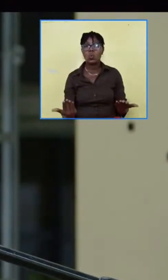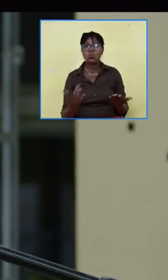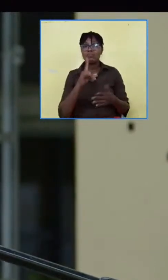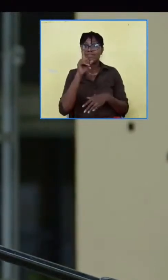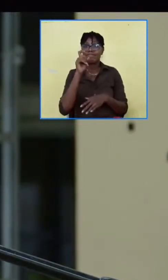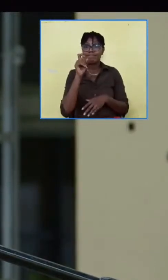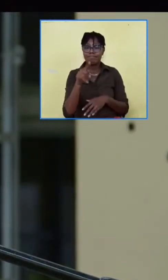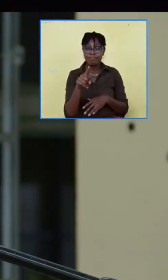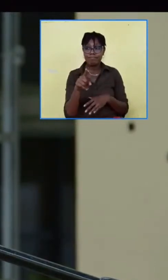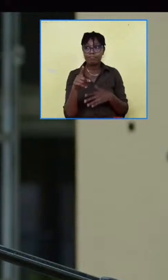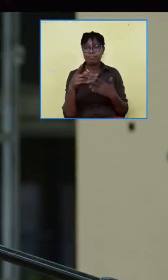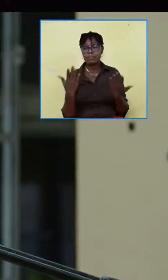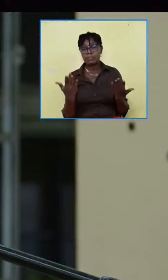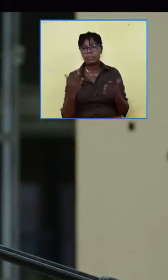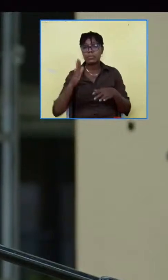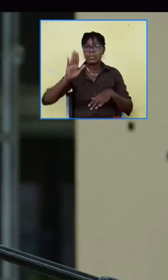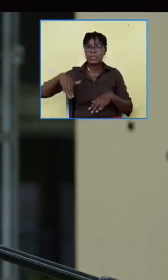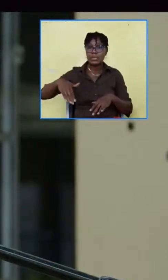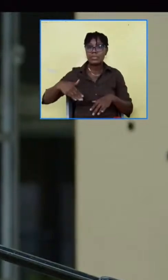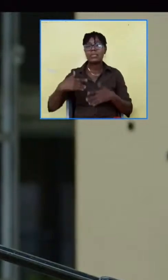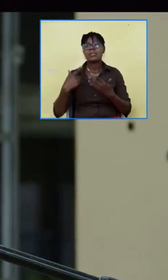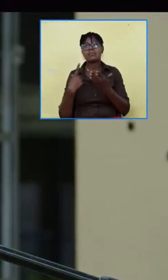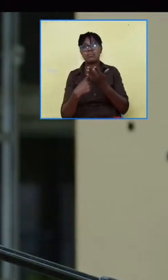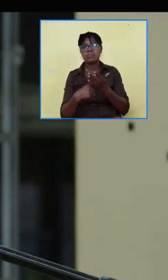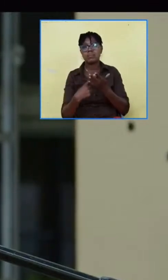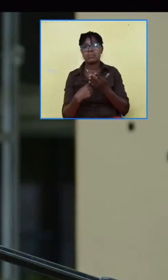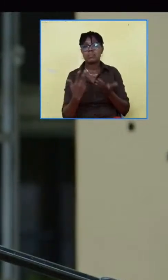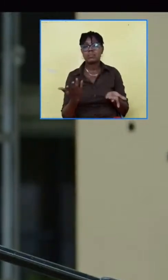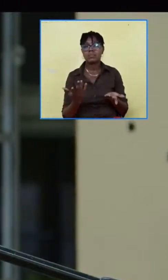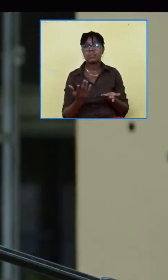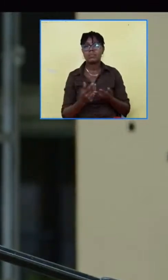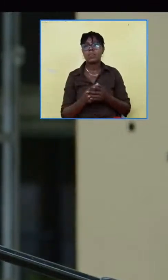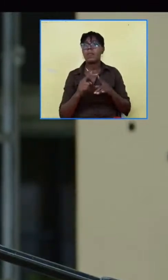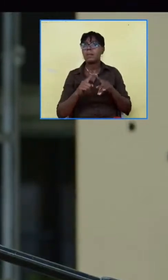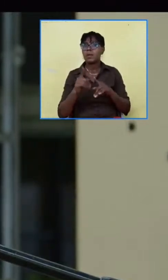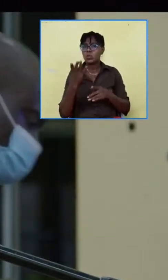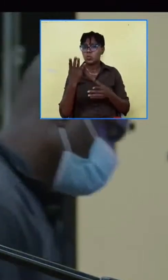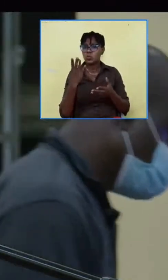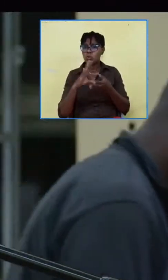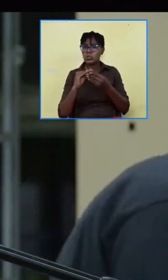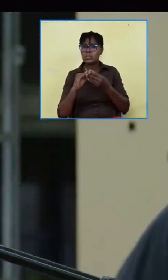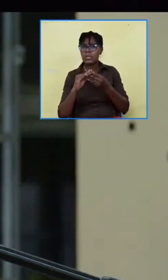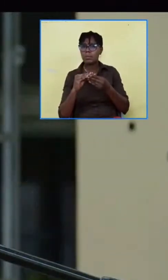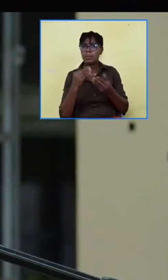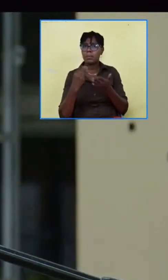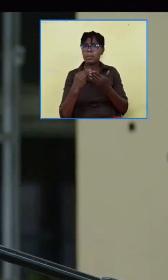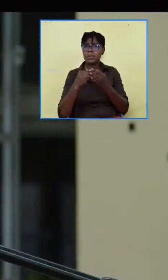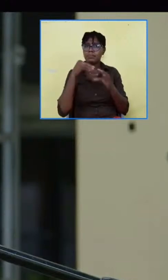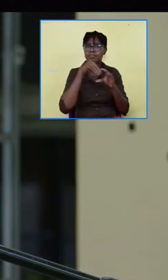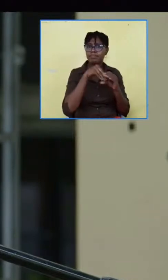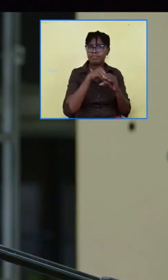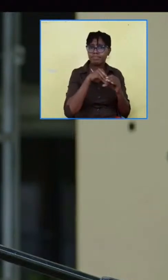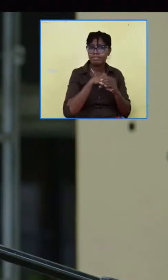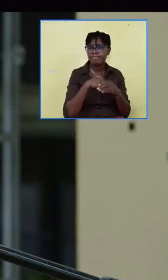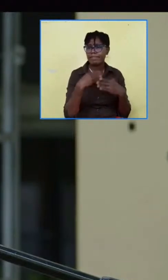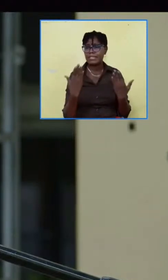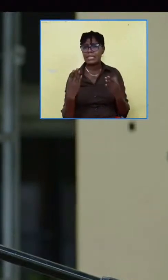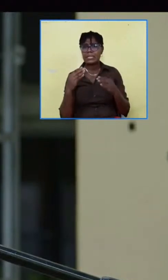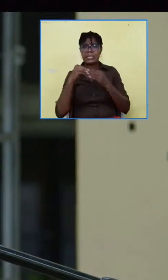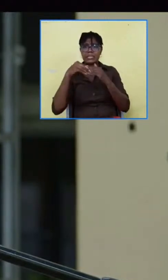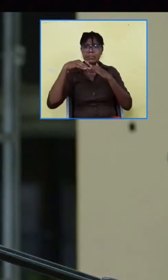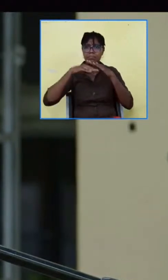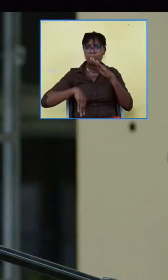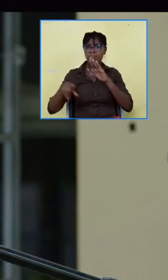but I have a comment on the chart that you made about the investments and the